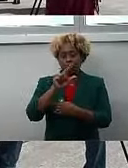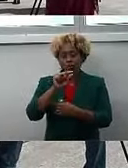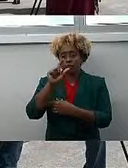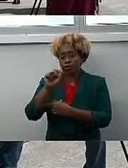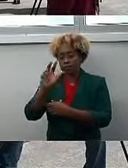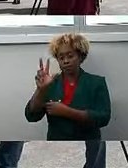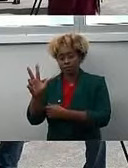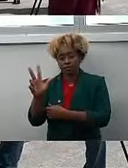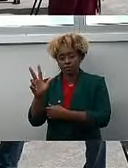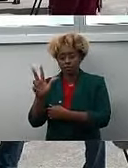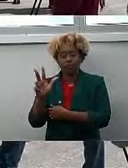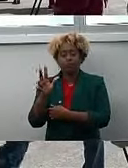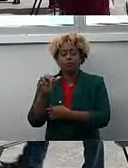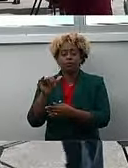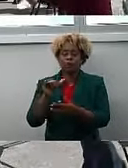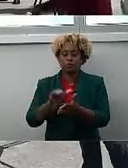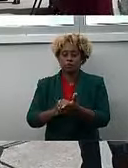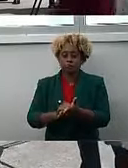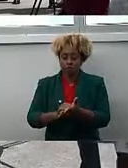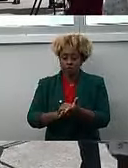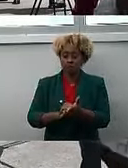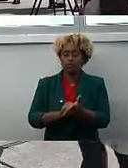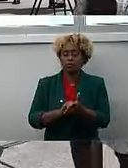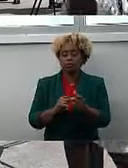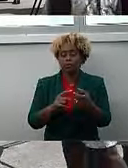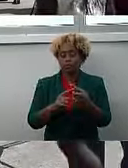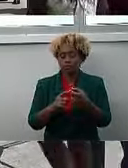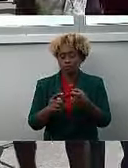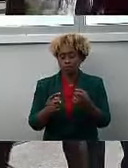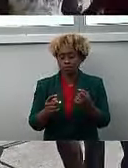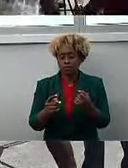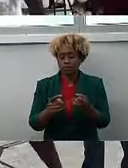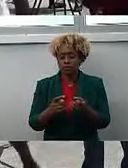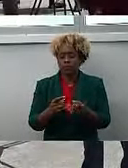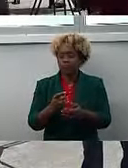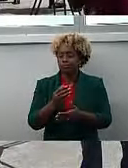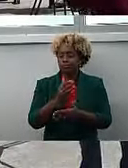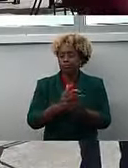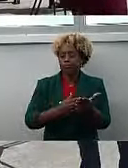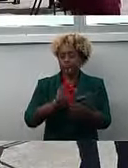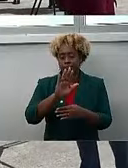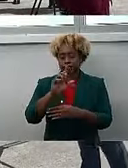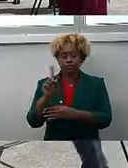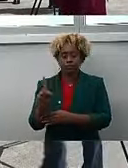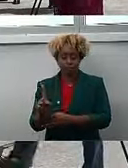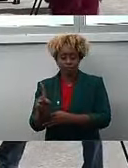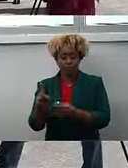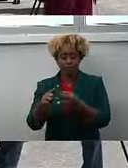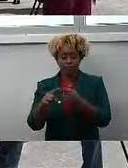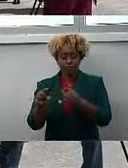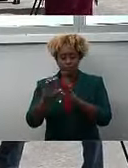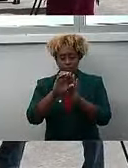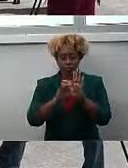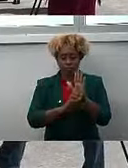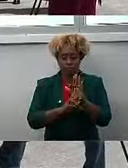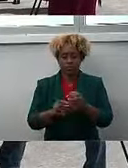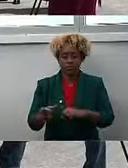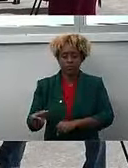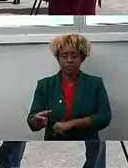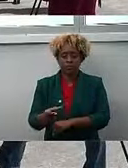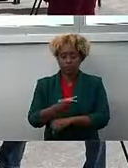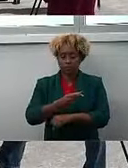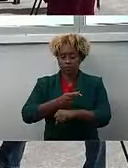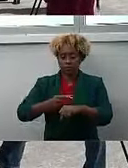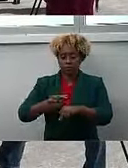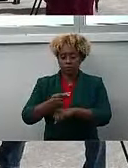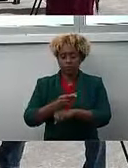2023. And whereas it is provided by subsection 1 of section 51 of the Constitution of Grenada that its session of Parliament shall